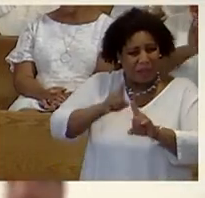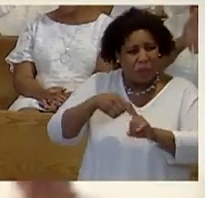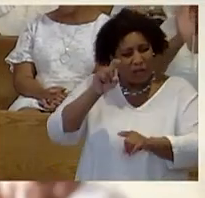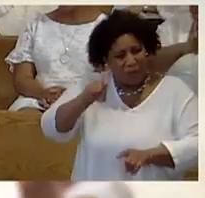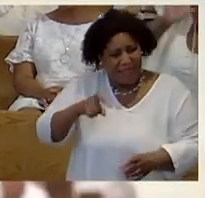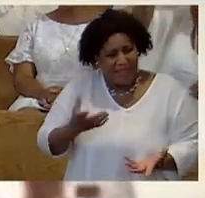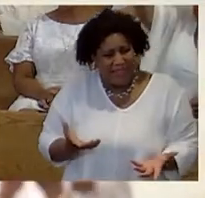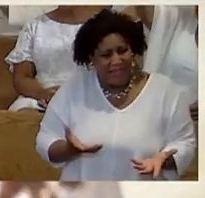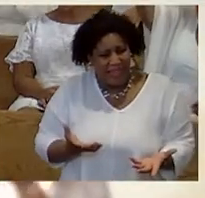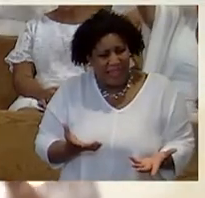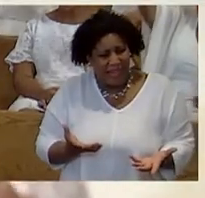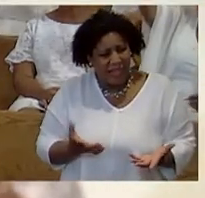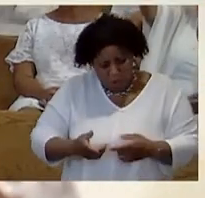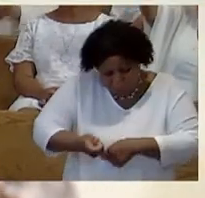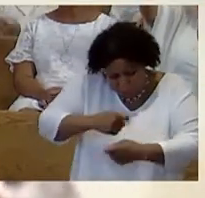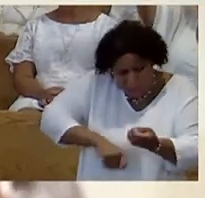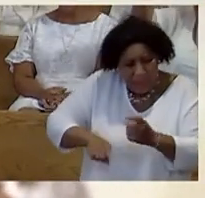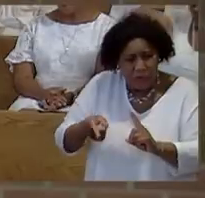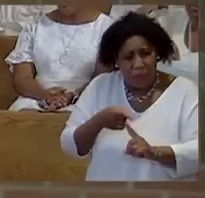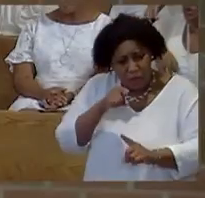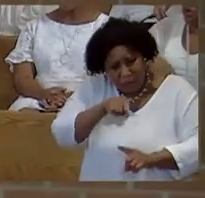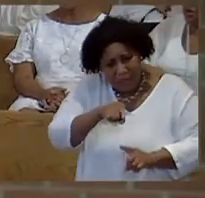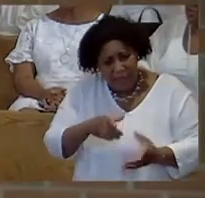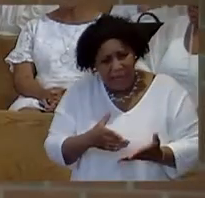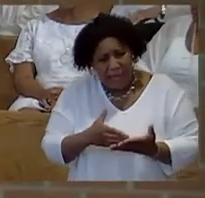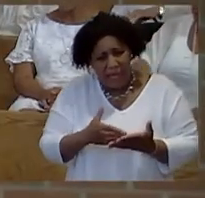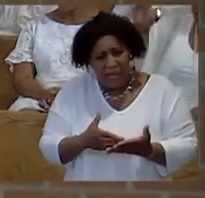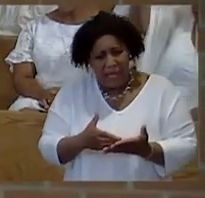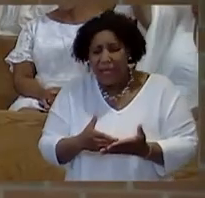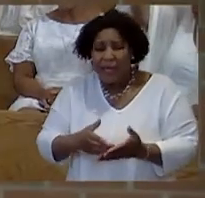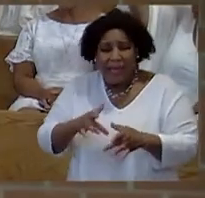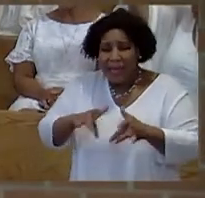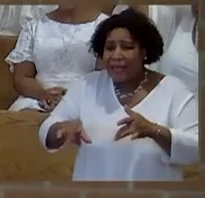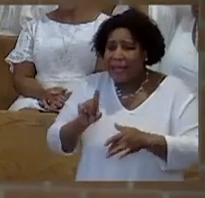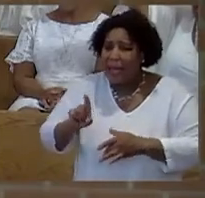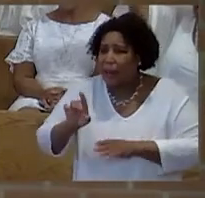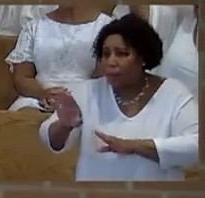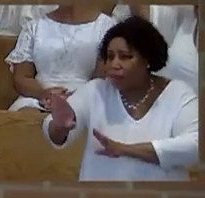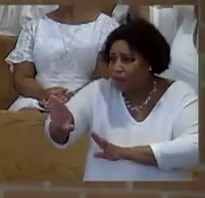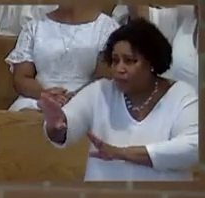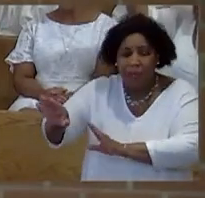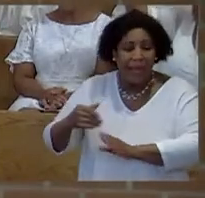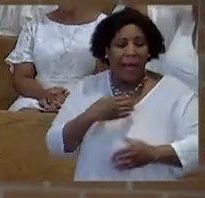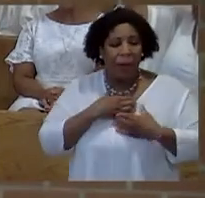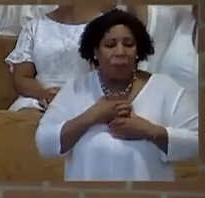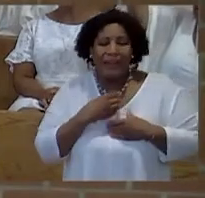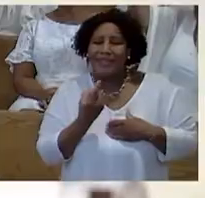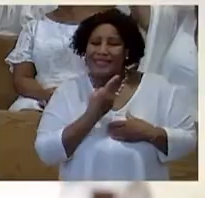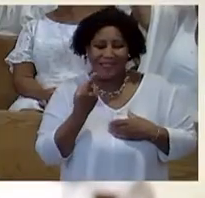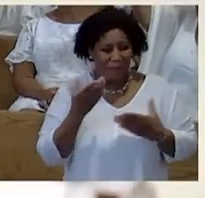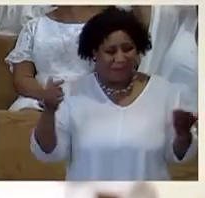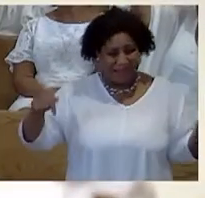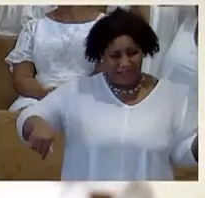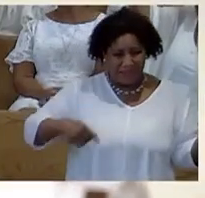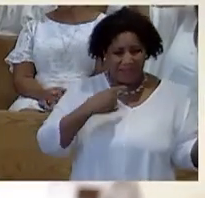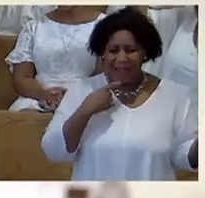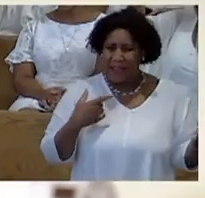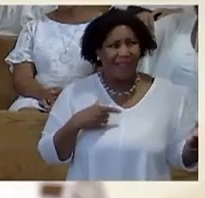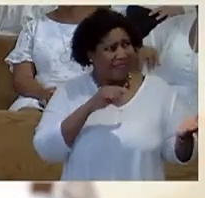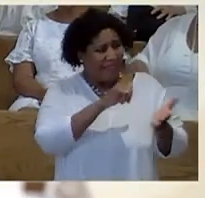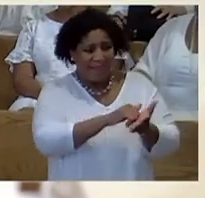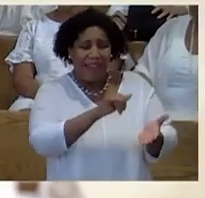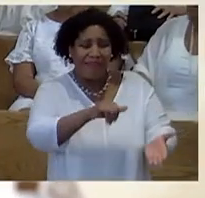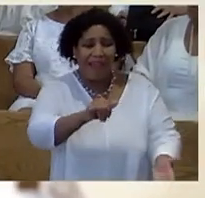him. He'll take your place when you need him. He'll stand in the gap when you need him. I wish I had somebody said, I want that